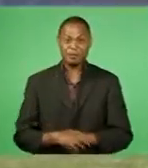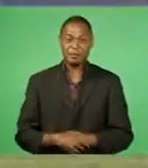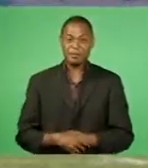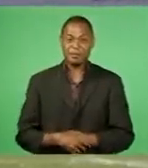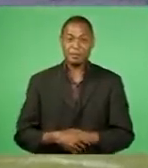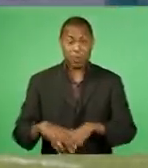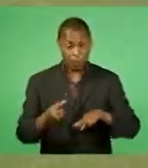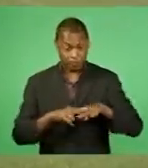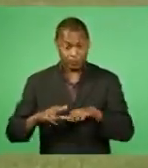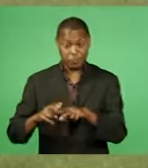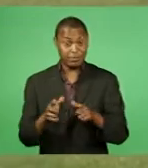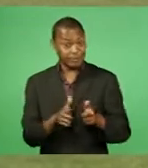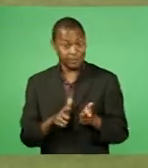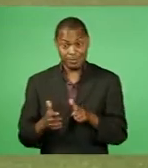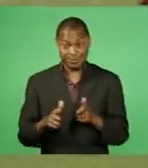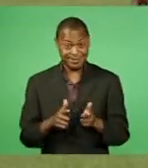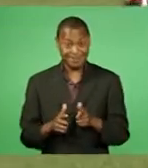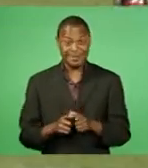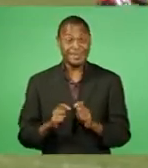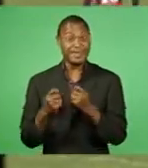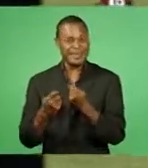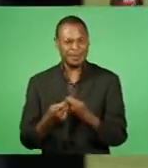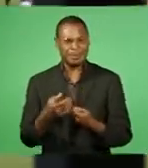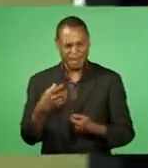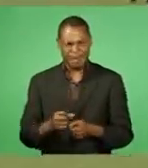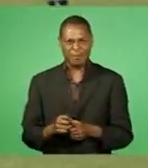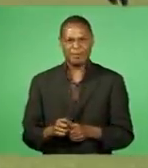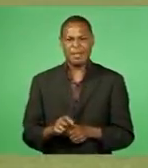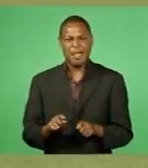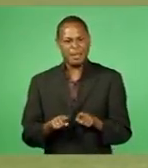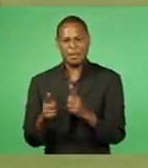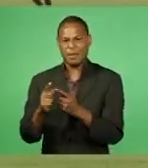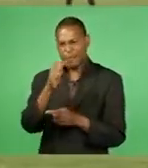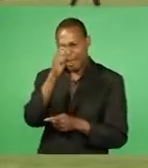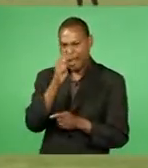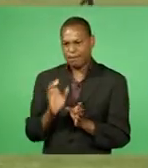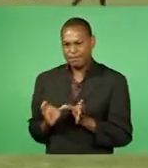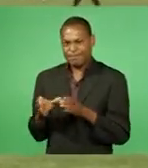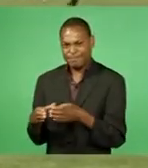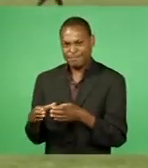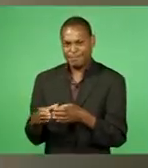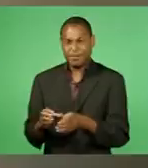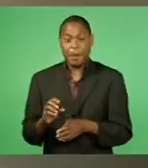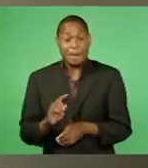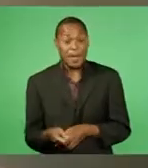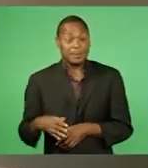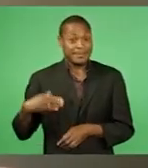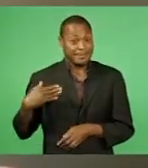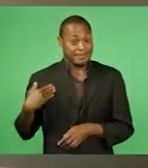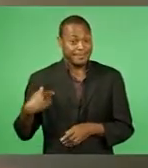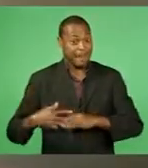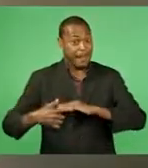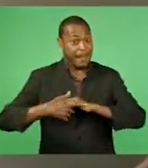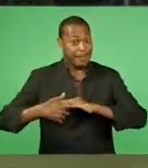Fiji Sevens boys, they are playing to their various club. It's take us in our fitness level, and it's